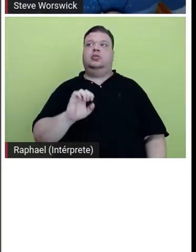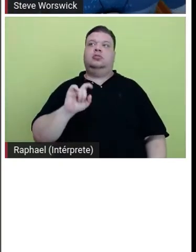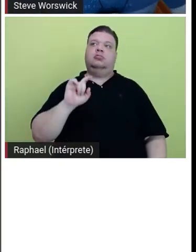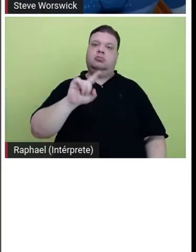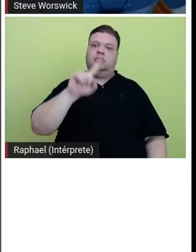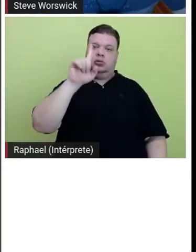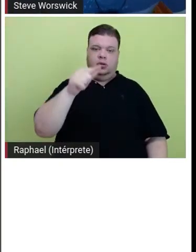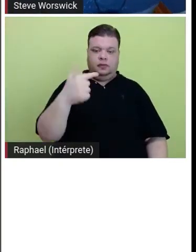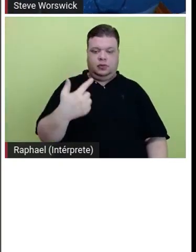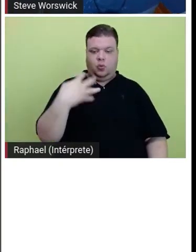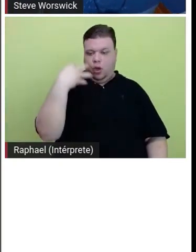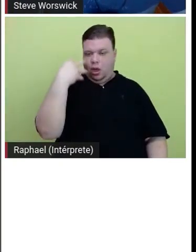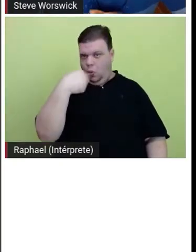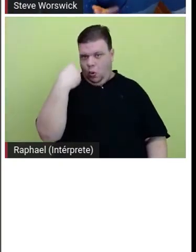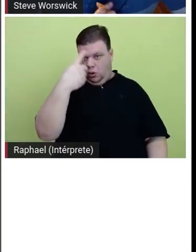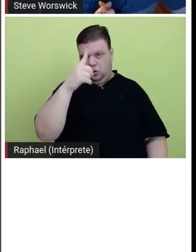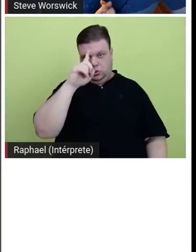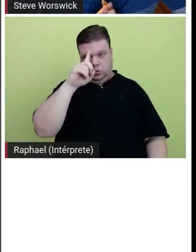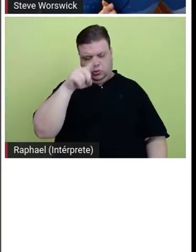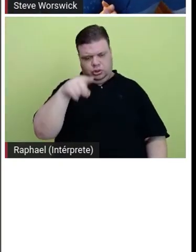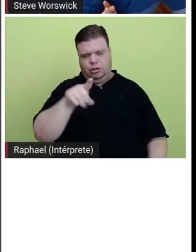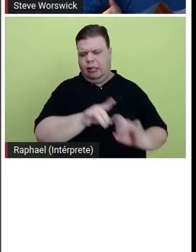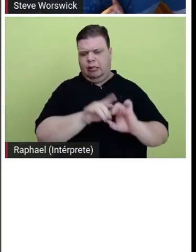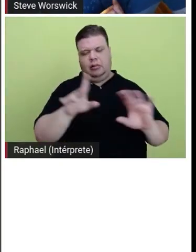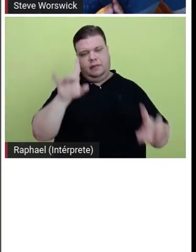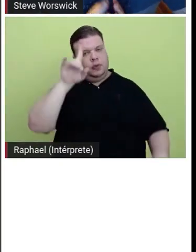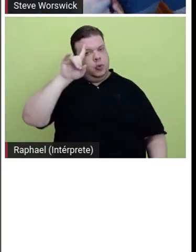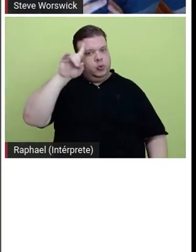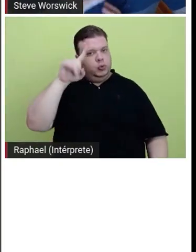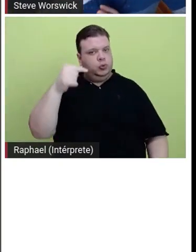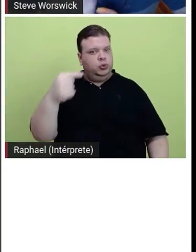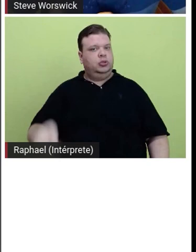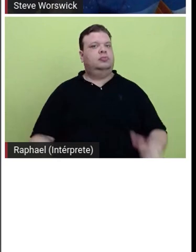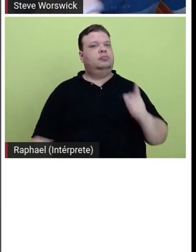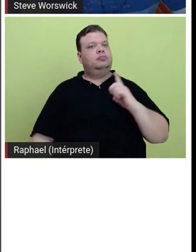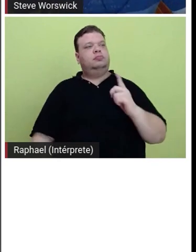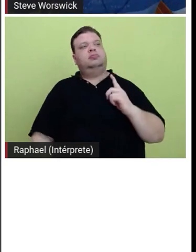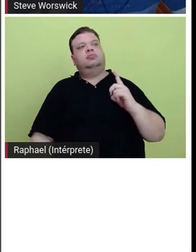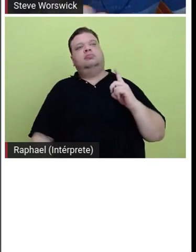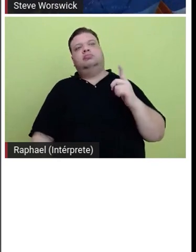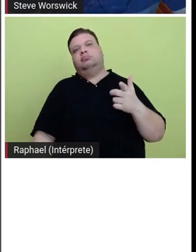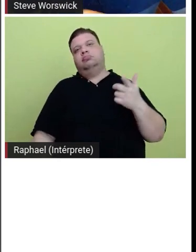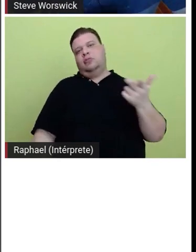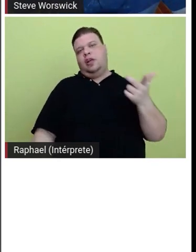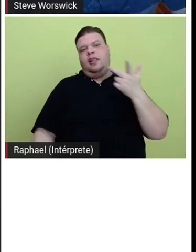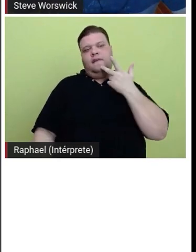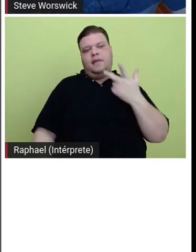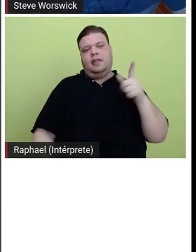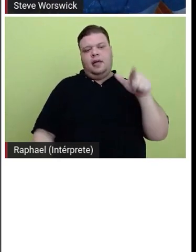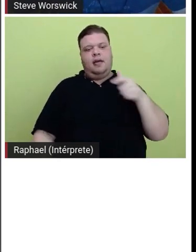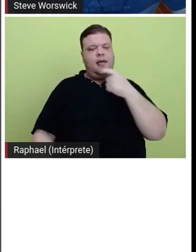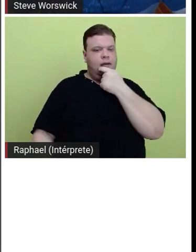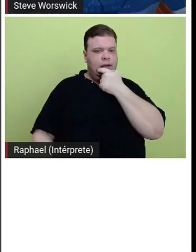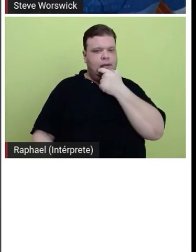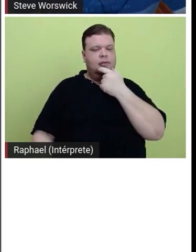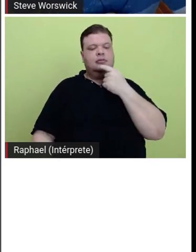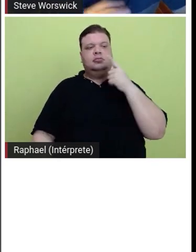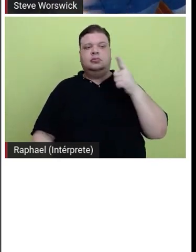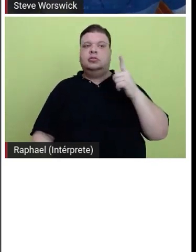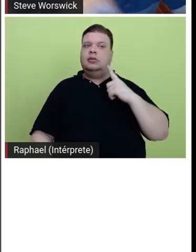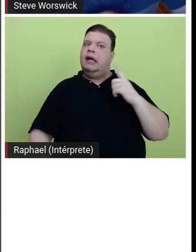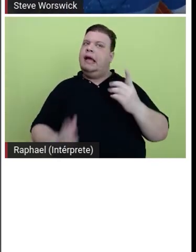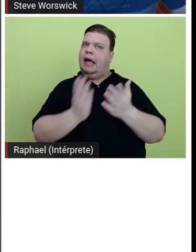get regular emails from people who tell me about its consciousness and how I'm keeping it prisoner and all this kind of thing, and it